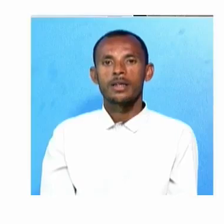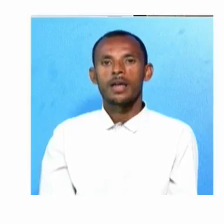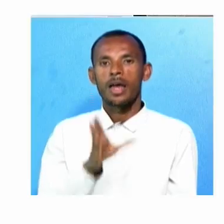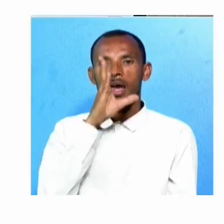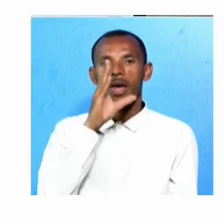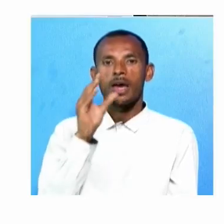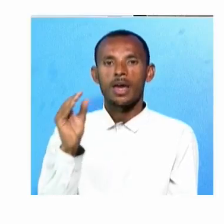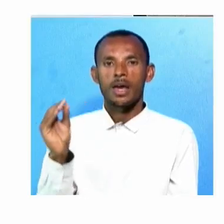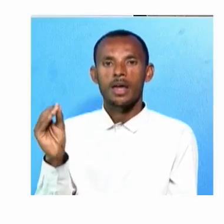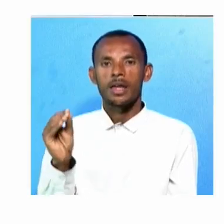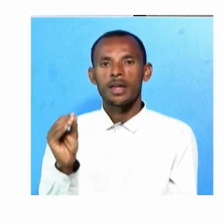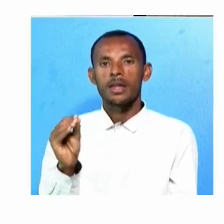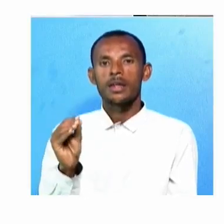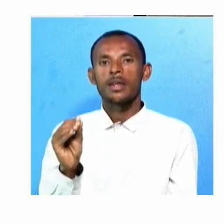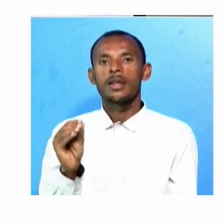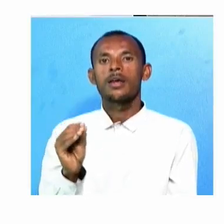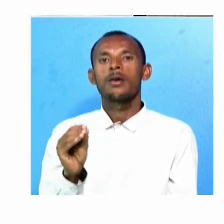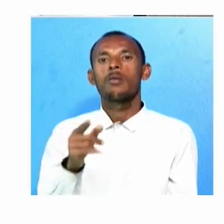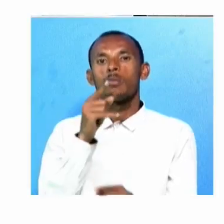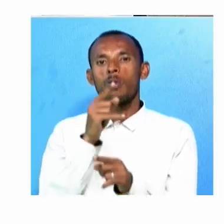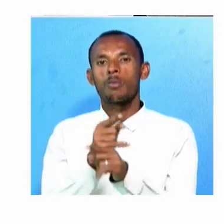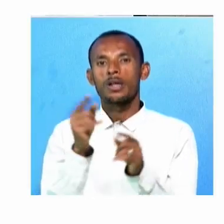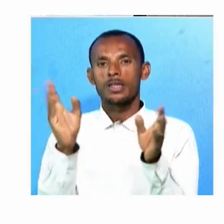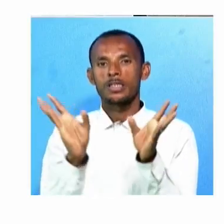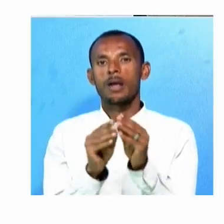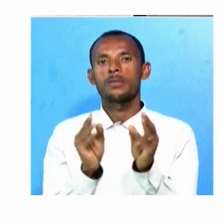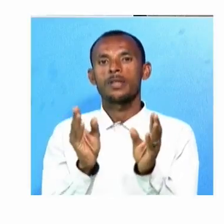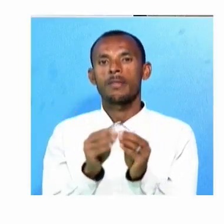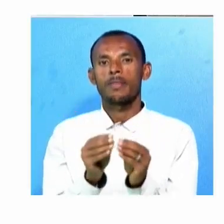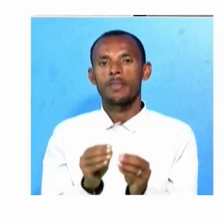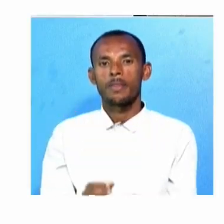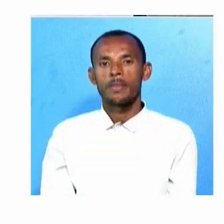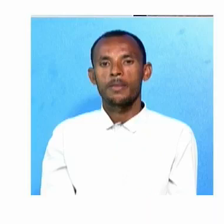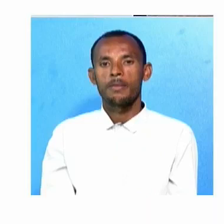and proper subsets.